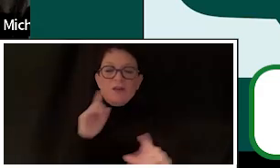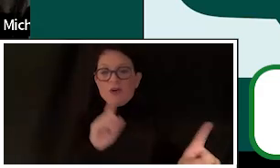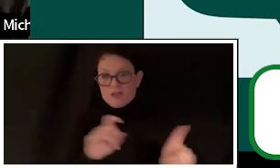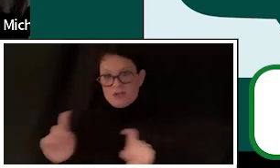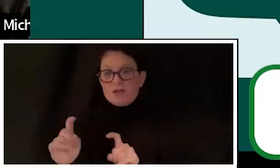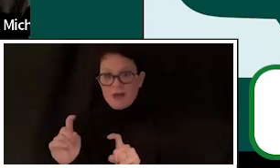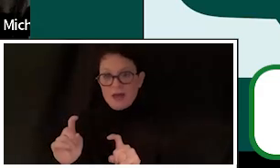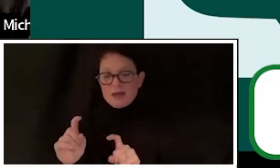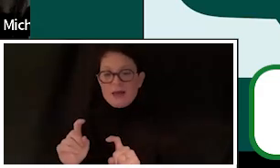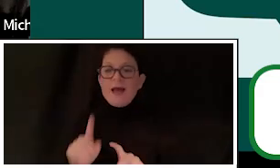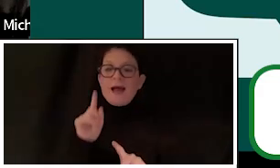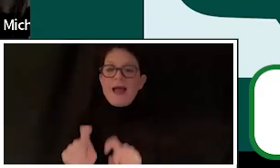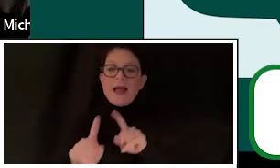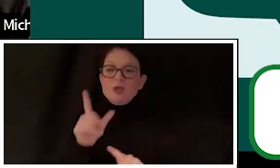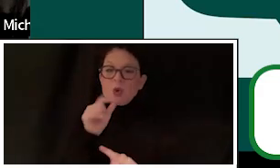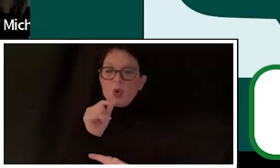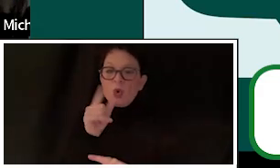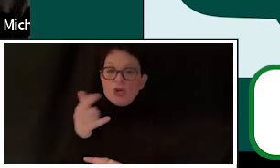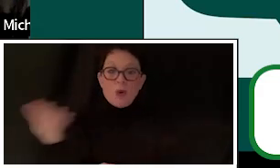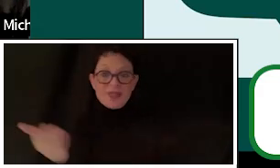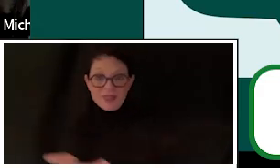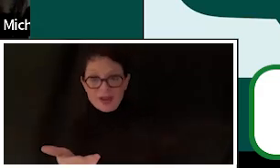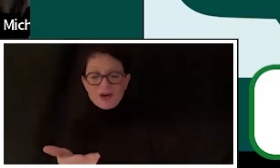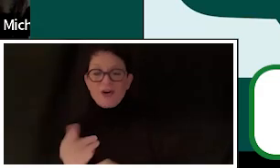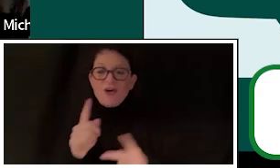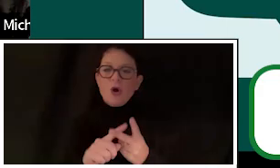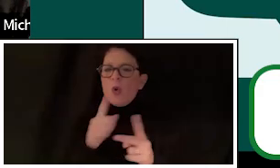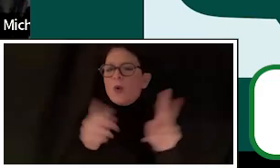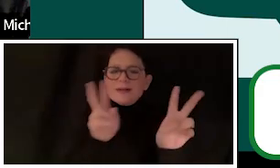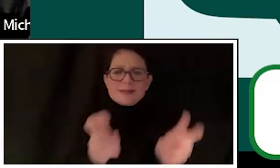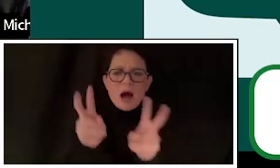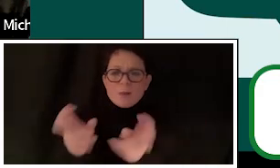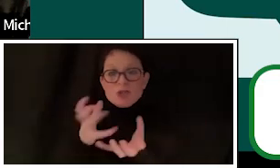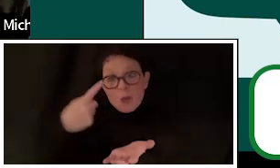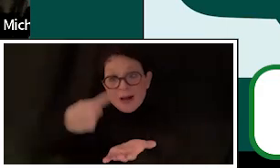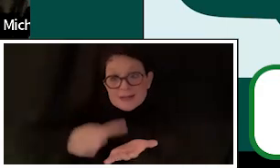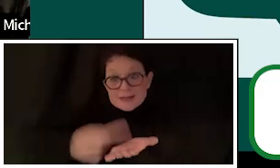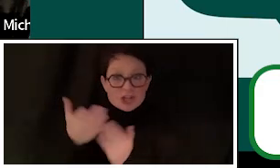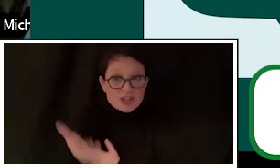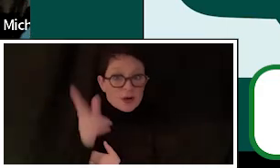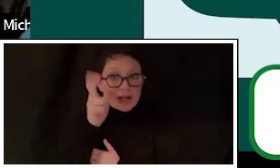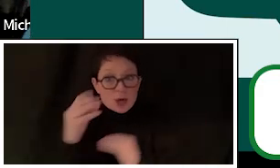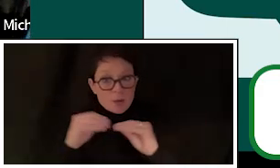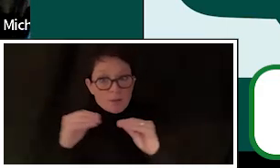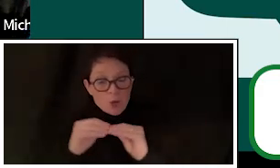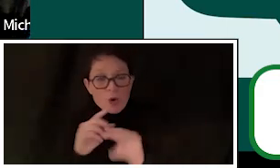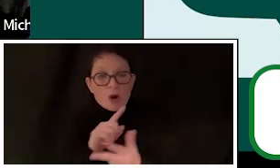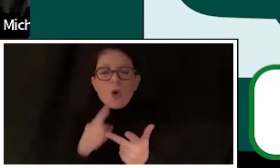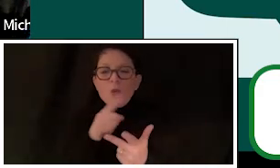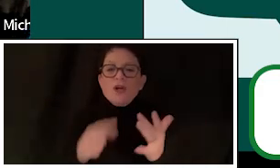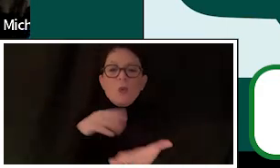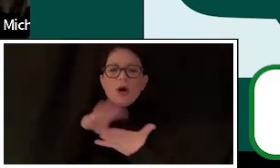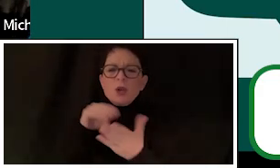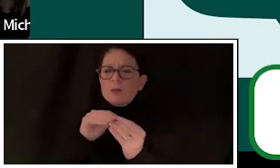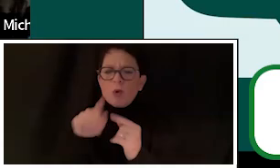survey asking who you'd like to see at the conference, what topics would you like to hear about, what things would you like to